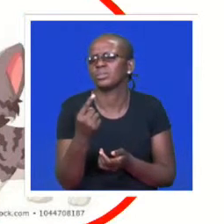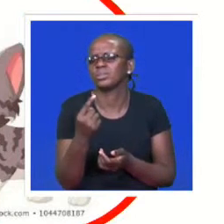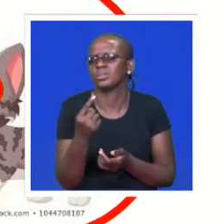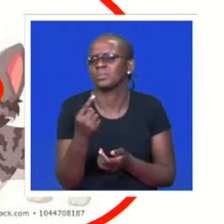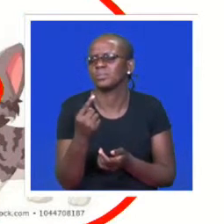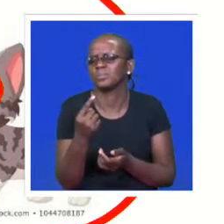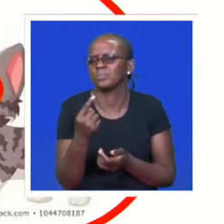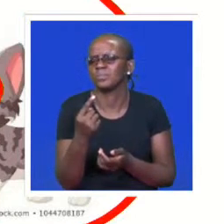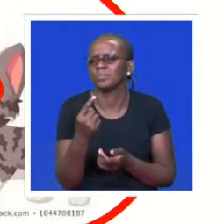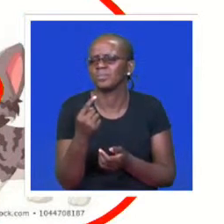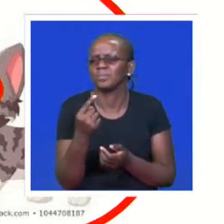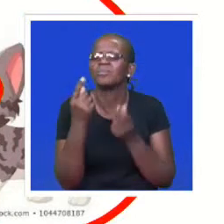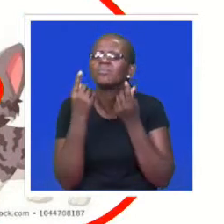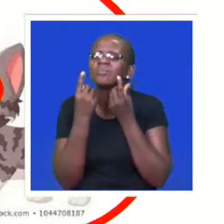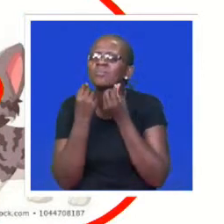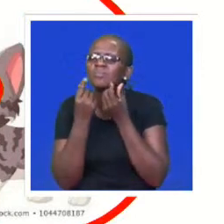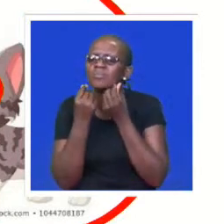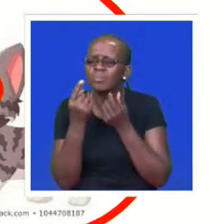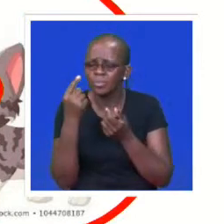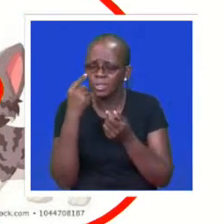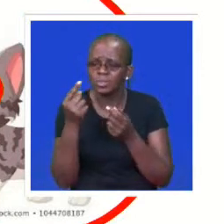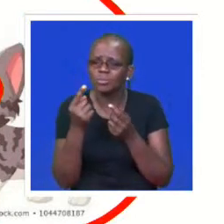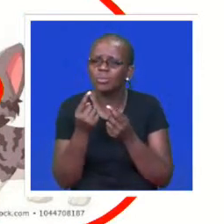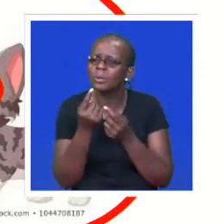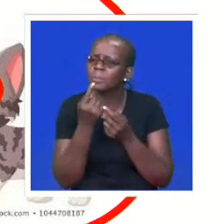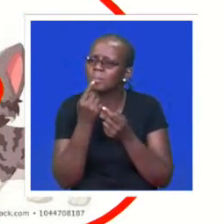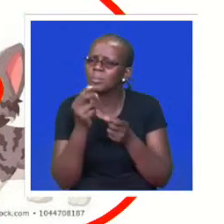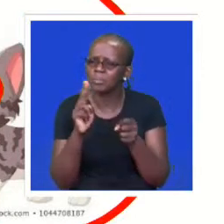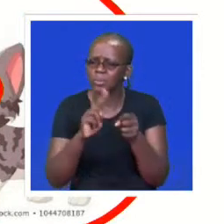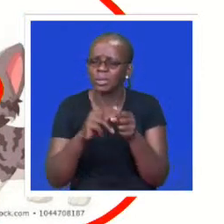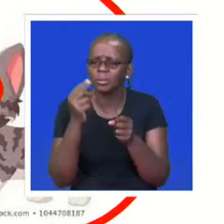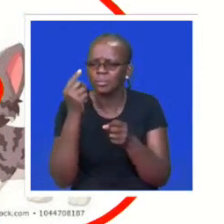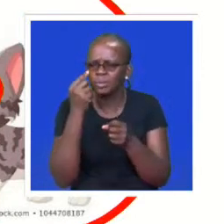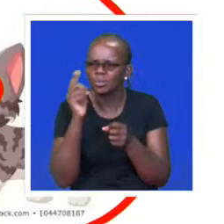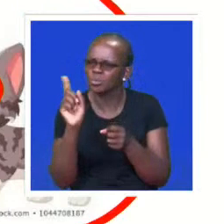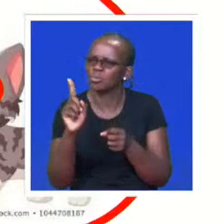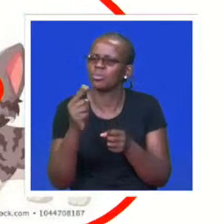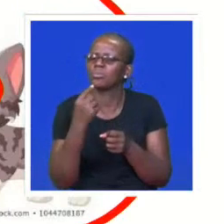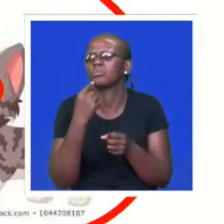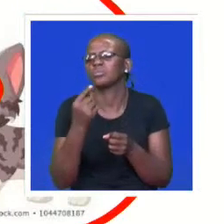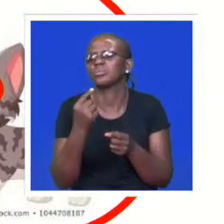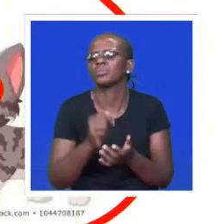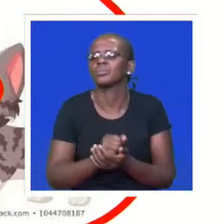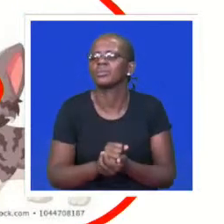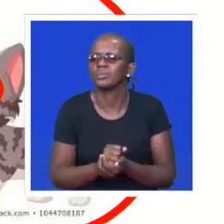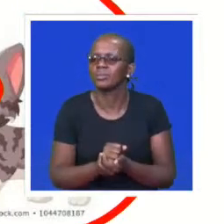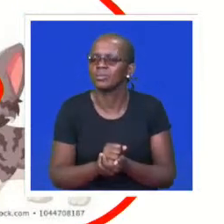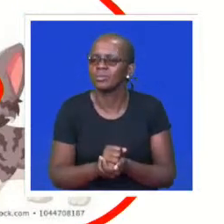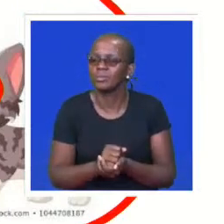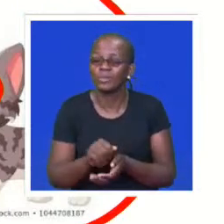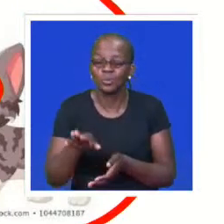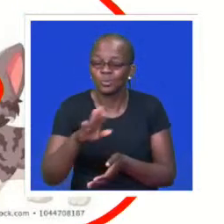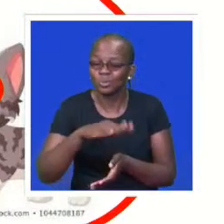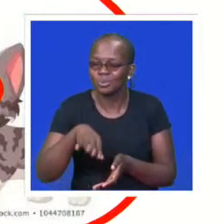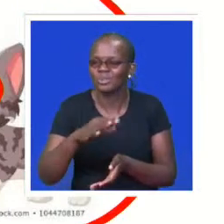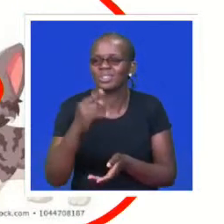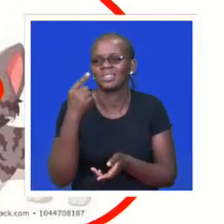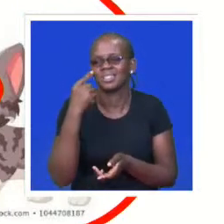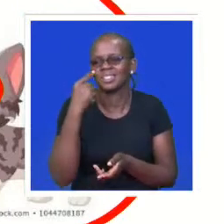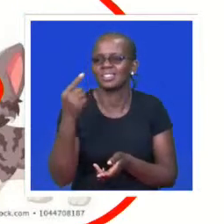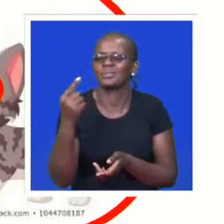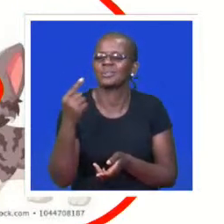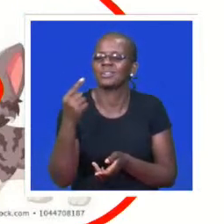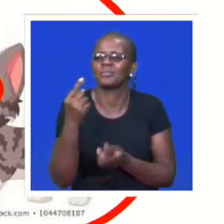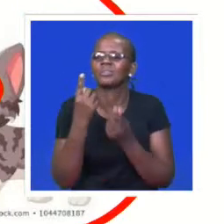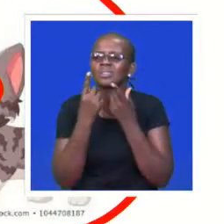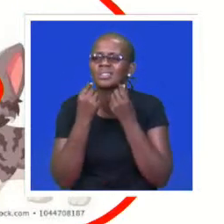eyes and the mouth there. What can you say about that cat? that cat is definitely